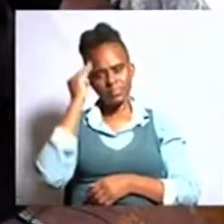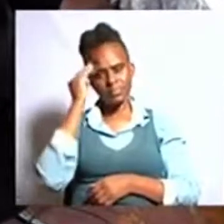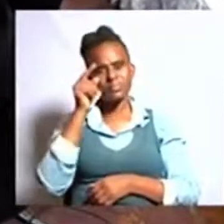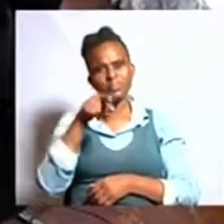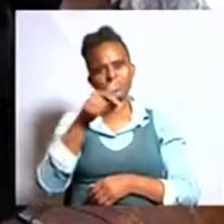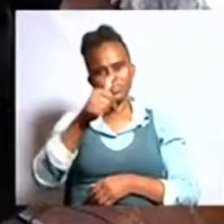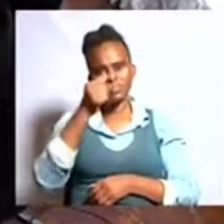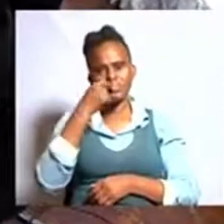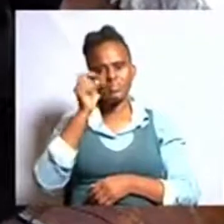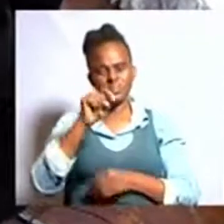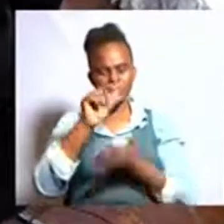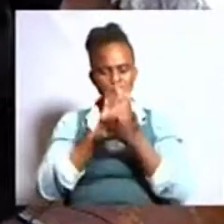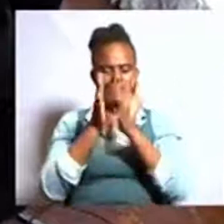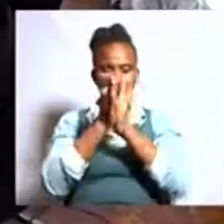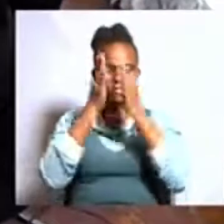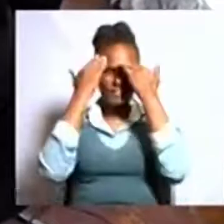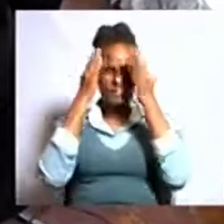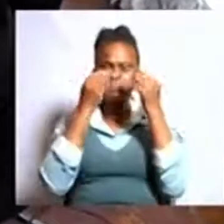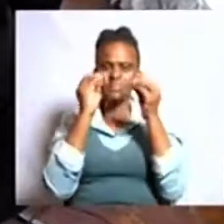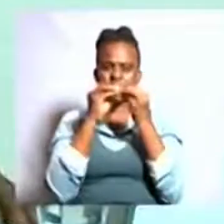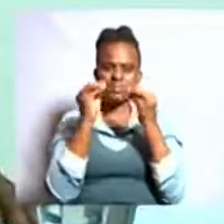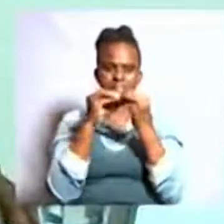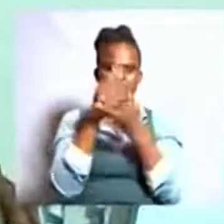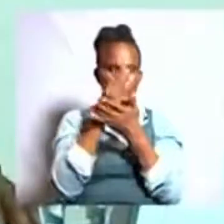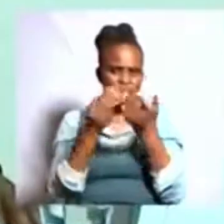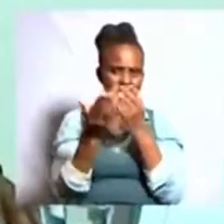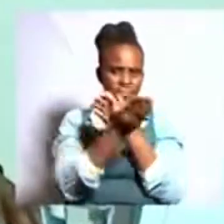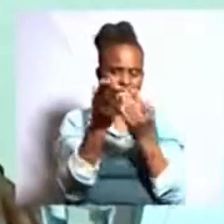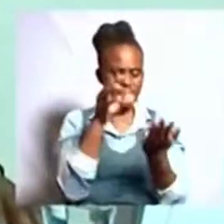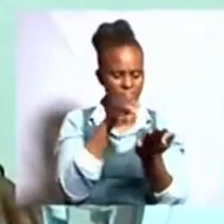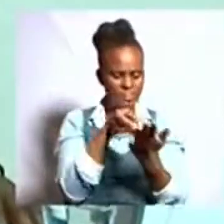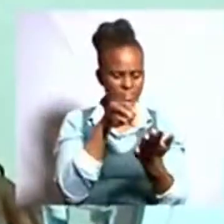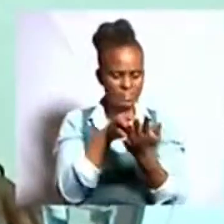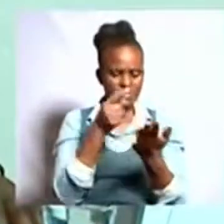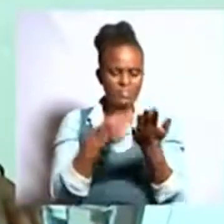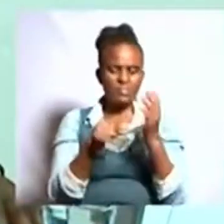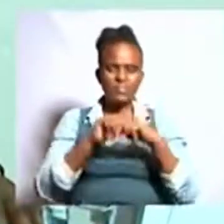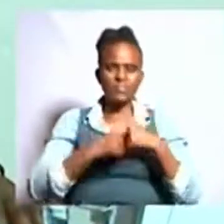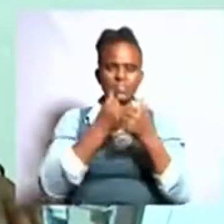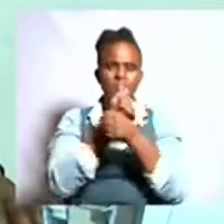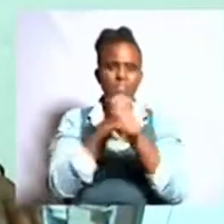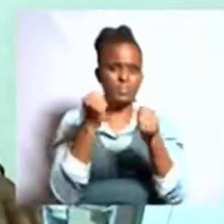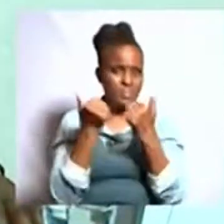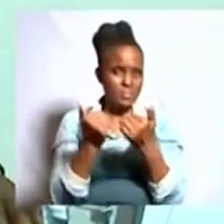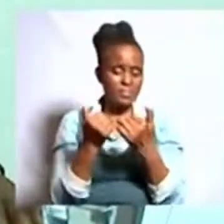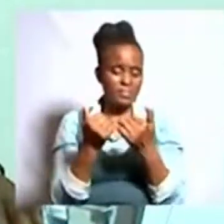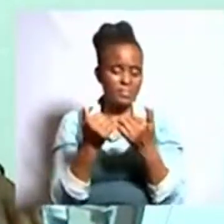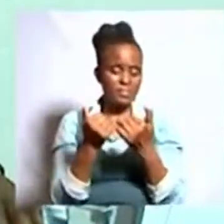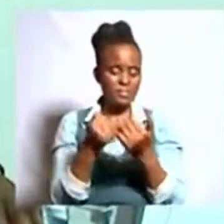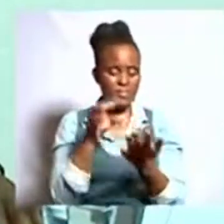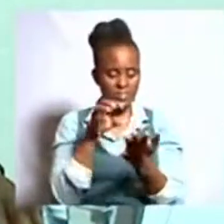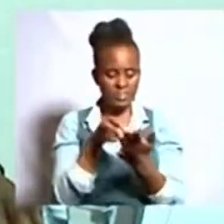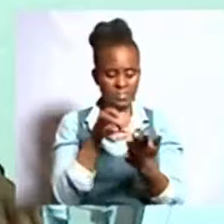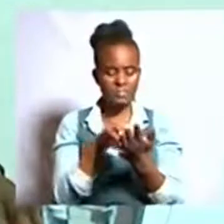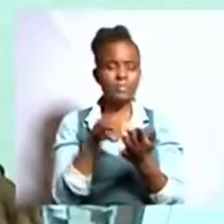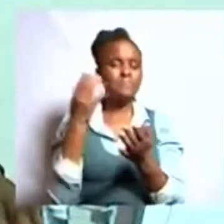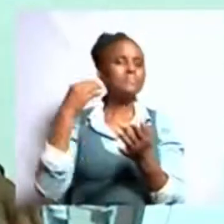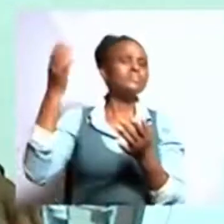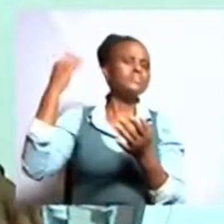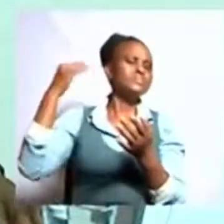realize that some of the cases we are dealing with, they are cases of